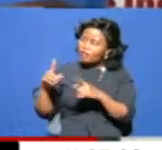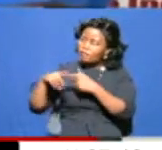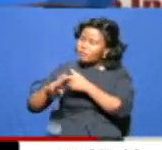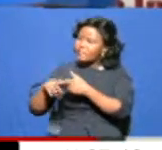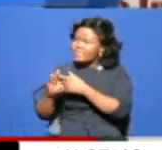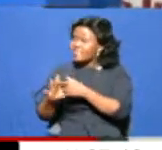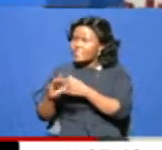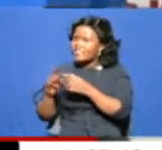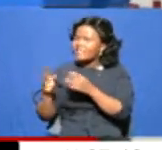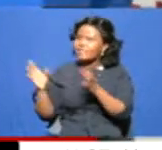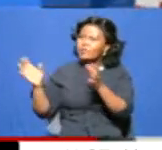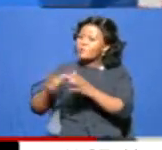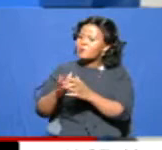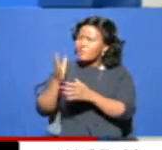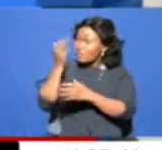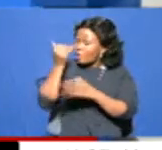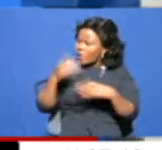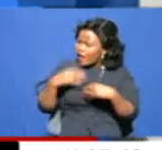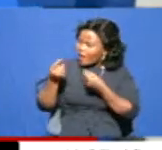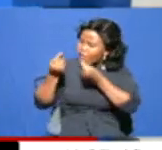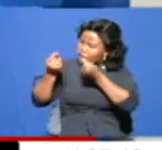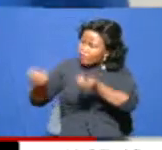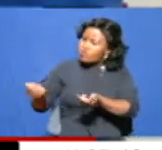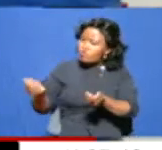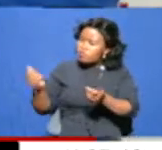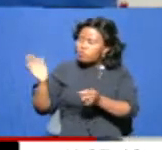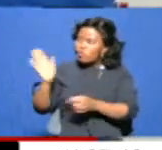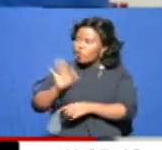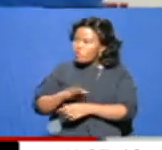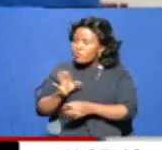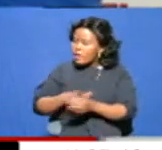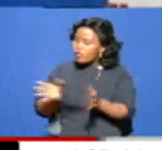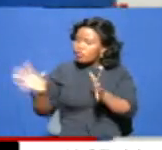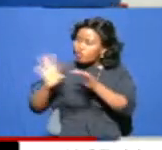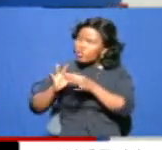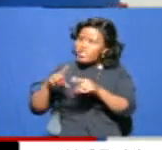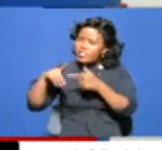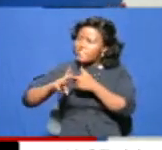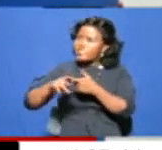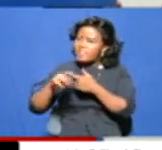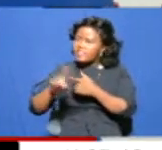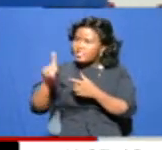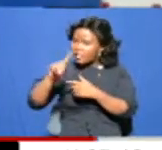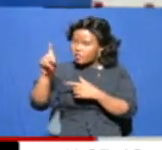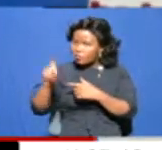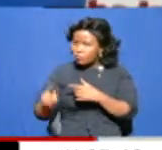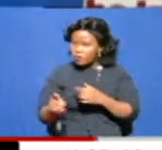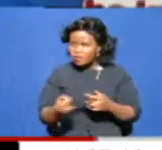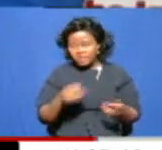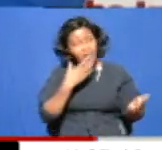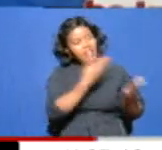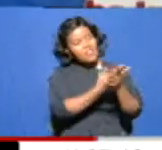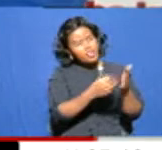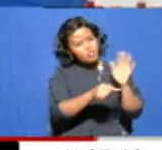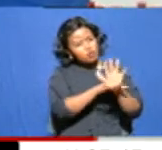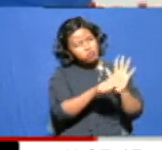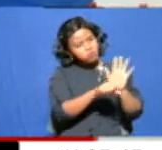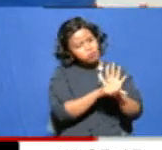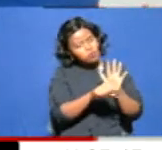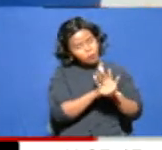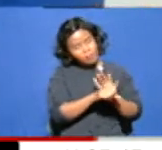Why do we have such a small number of women joining engineering? Thank you very much, O'Brien. I really appreciate that